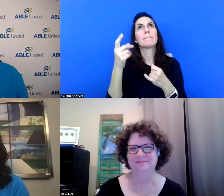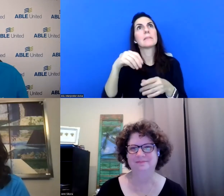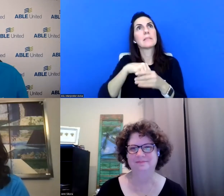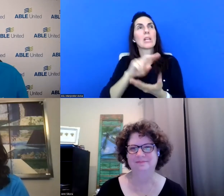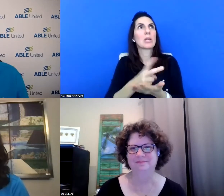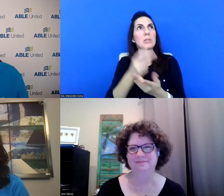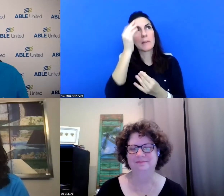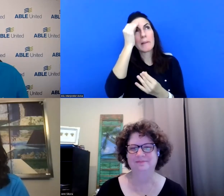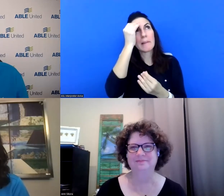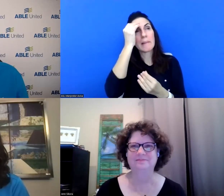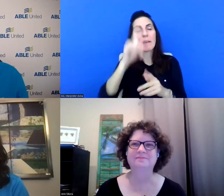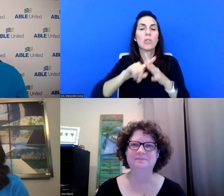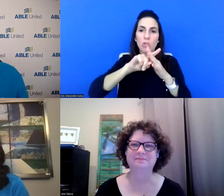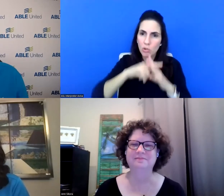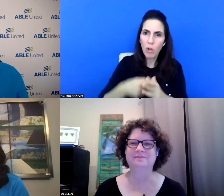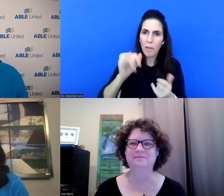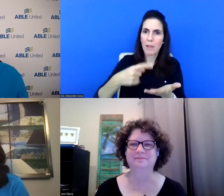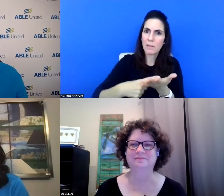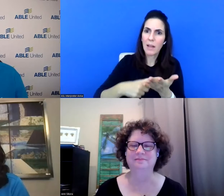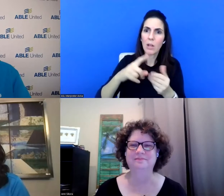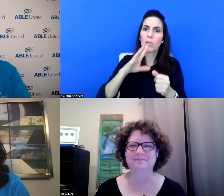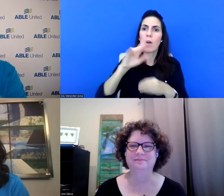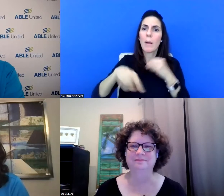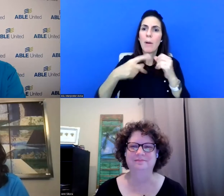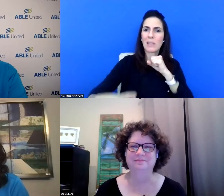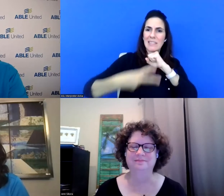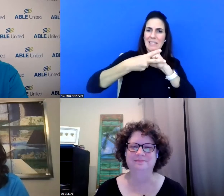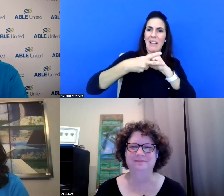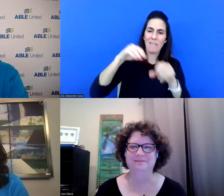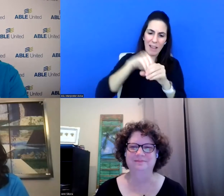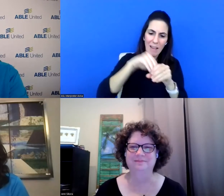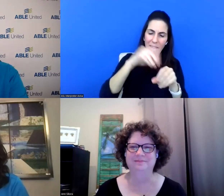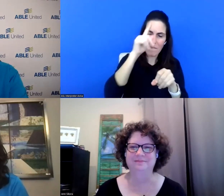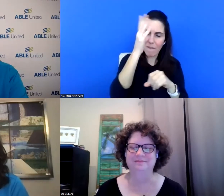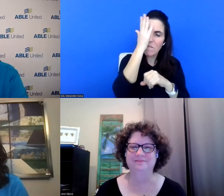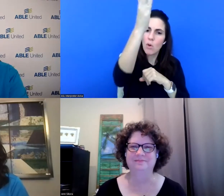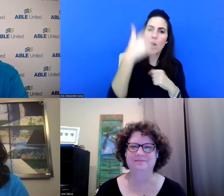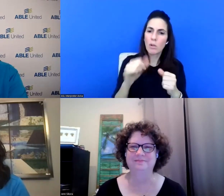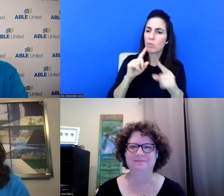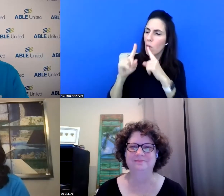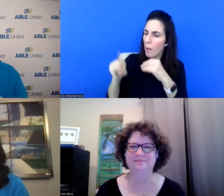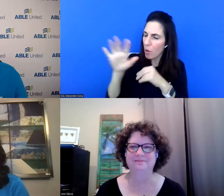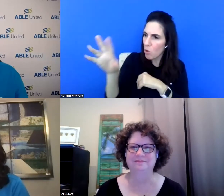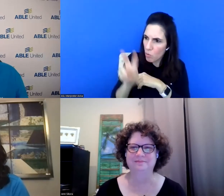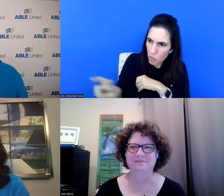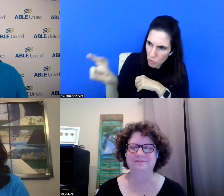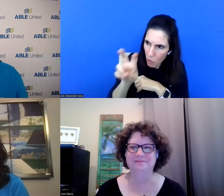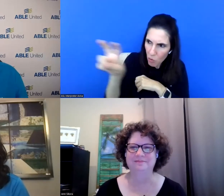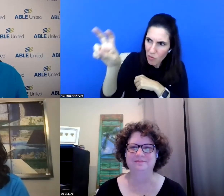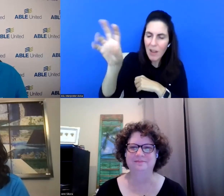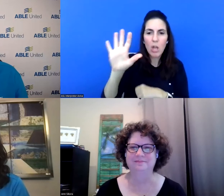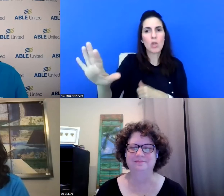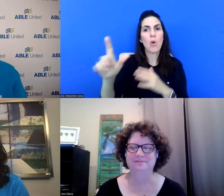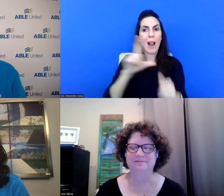started that important discussion about saving for the future. So I want you to talk to us a little bit about the journey, the legislation, and how we